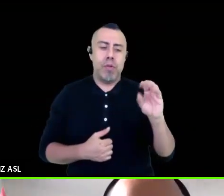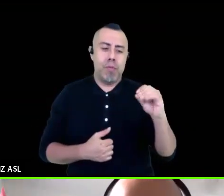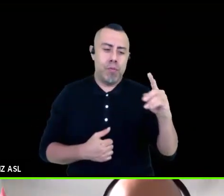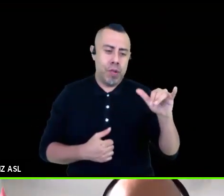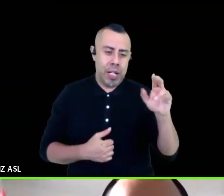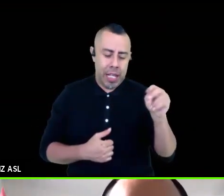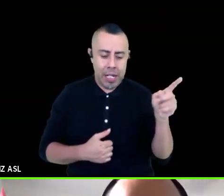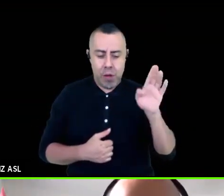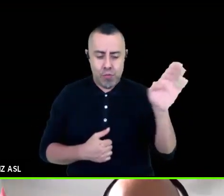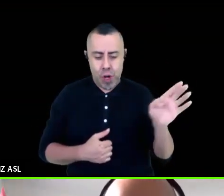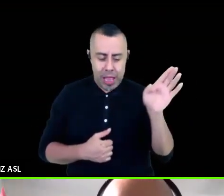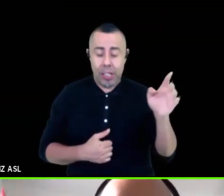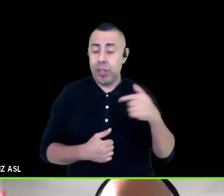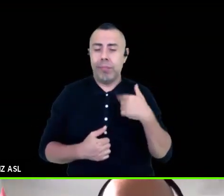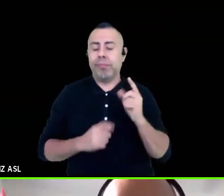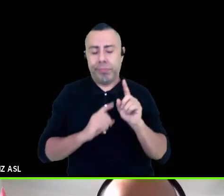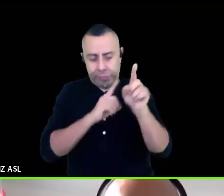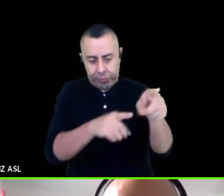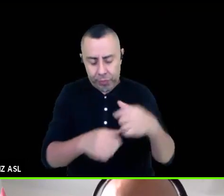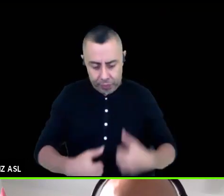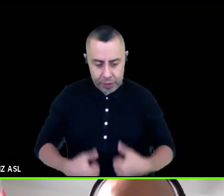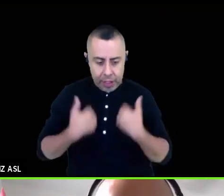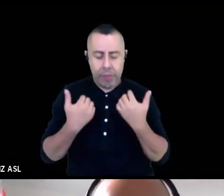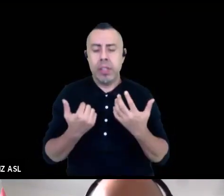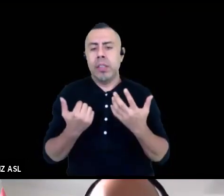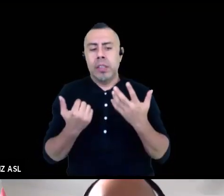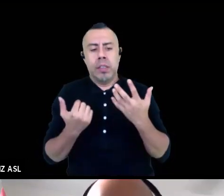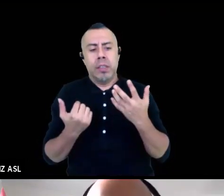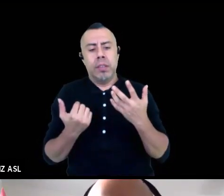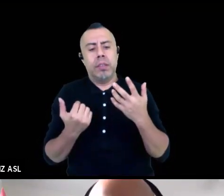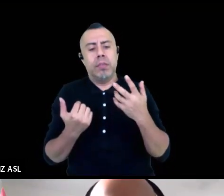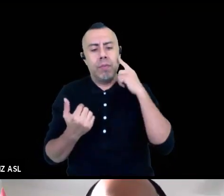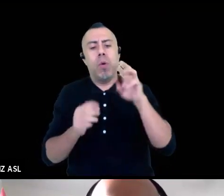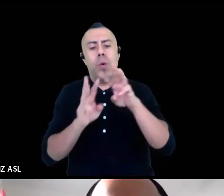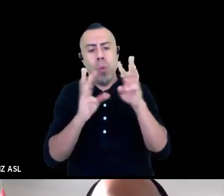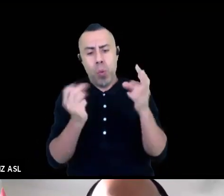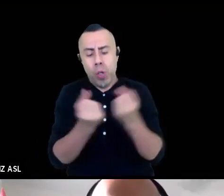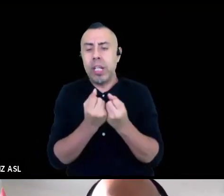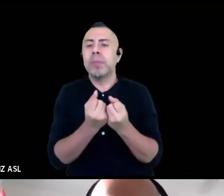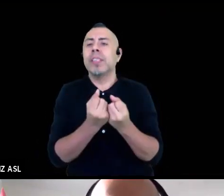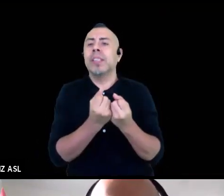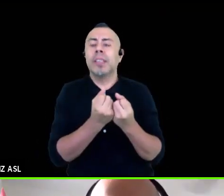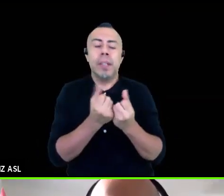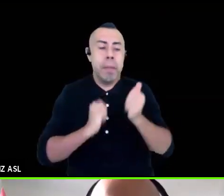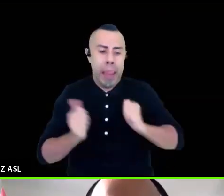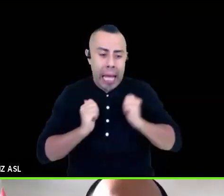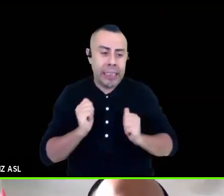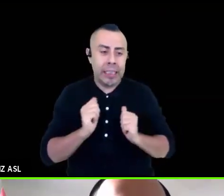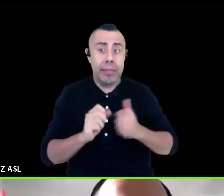tell stories, we'd go on tangents, lots and lots of tangents. We,